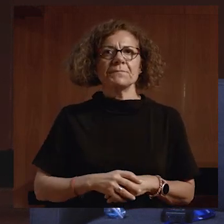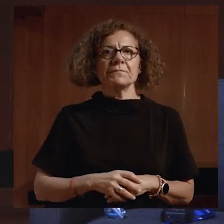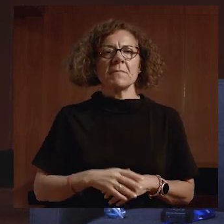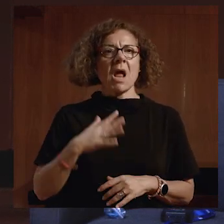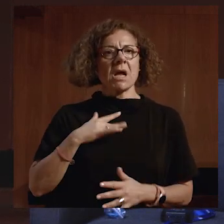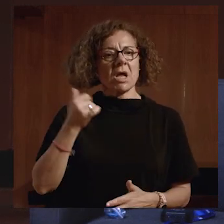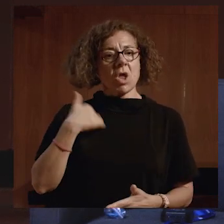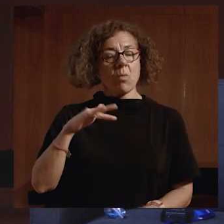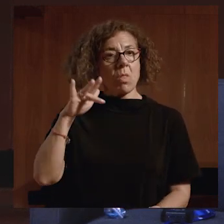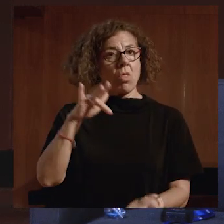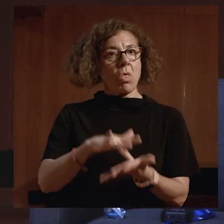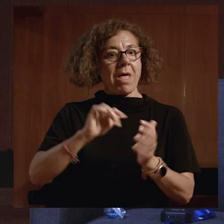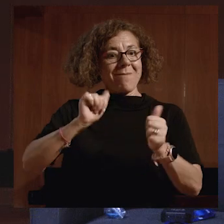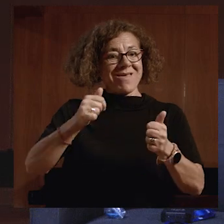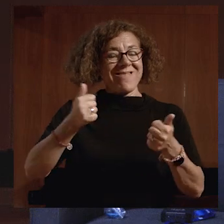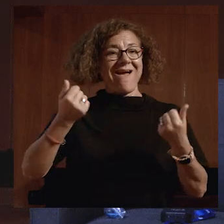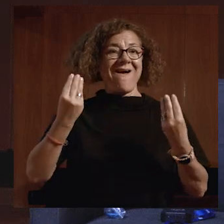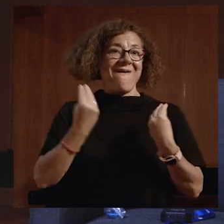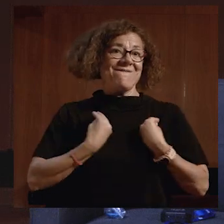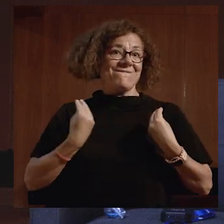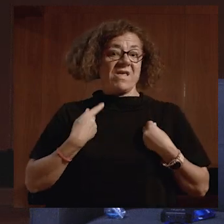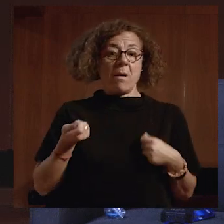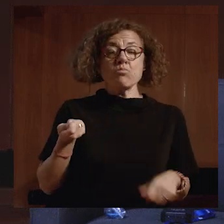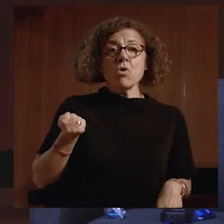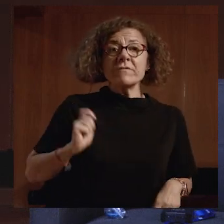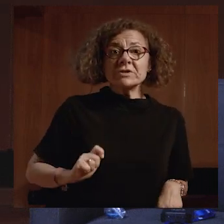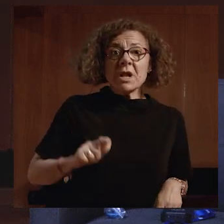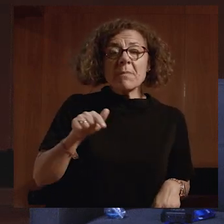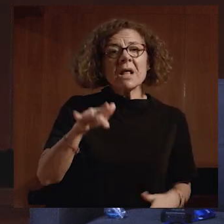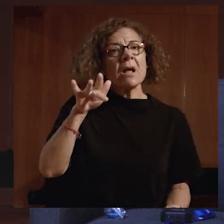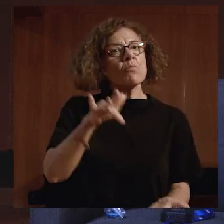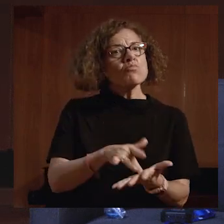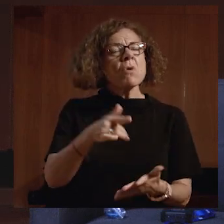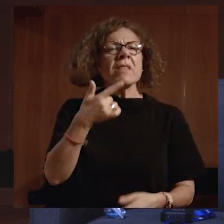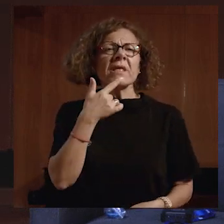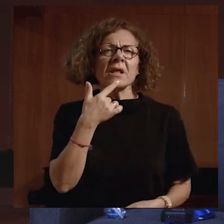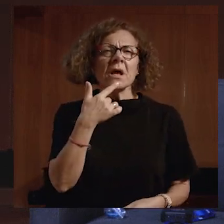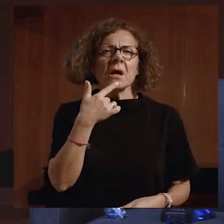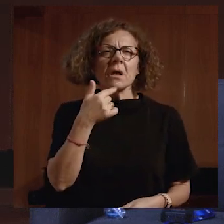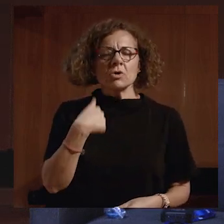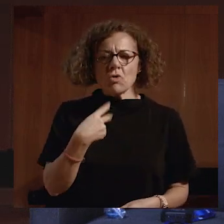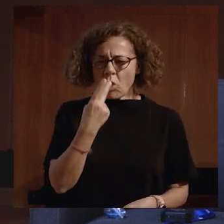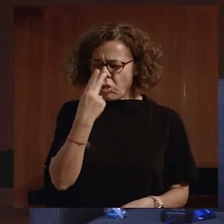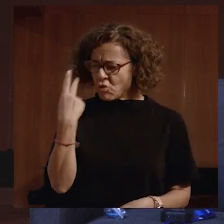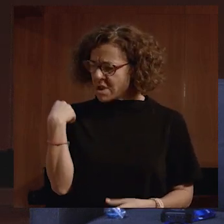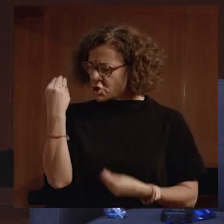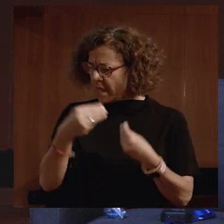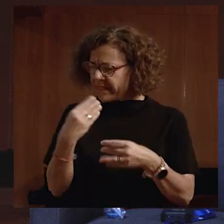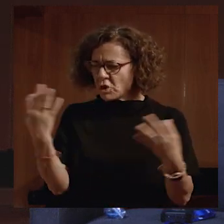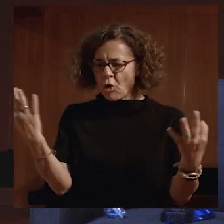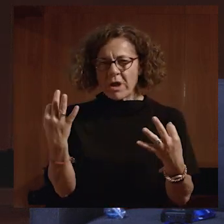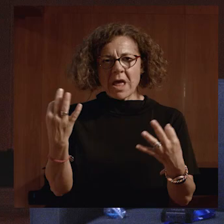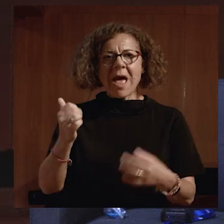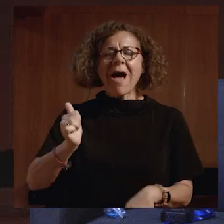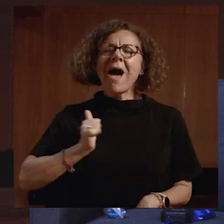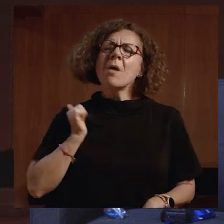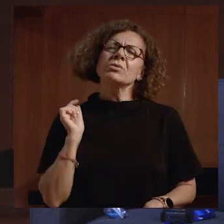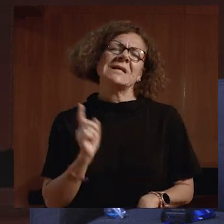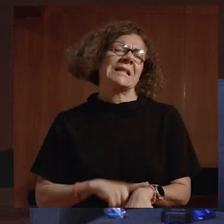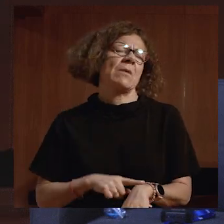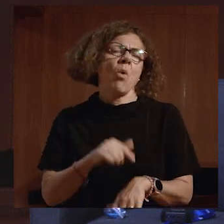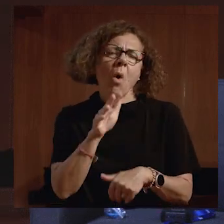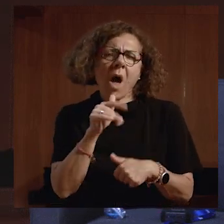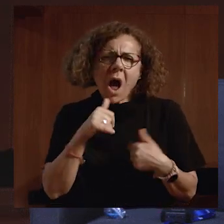my God, what have I just been doing for 2 years? Use the time you have now to start thinking about